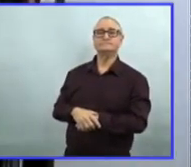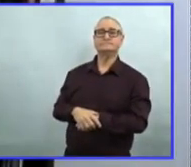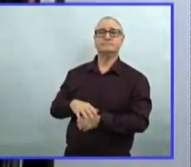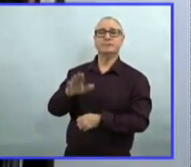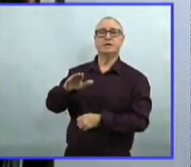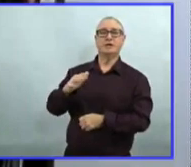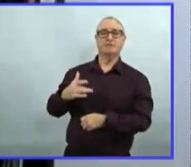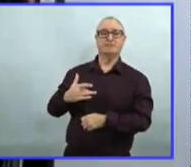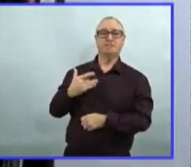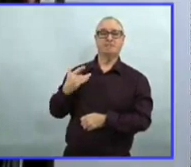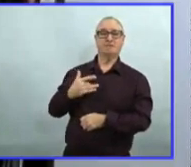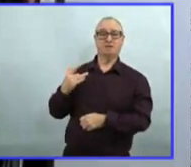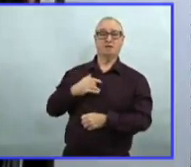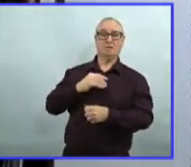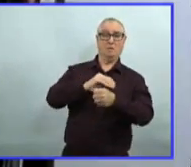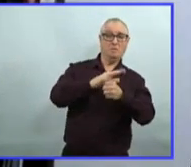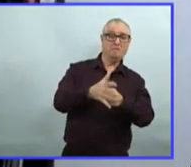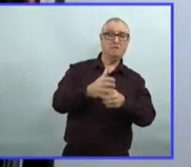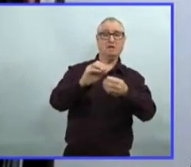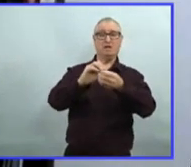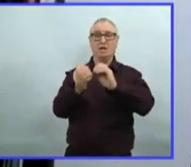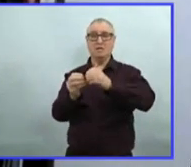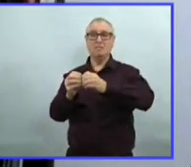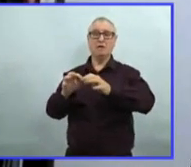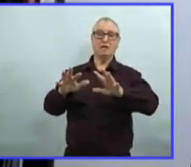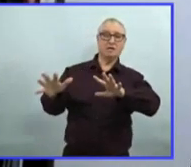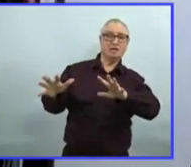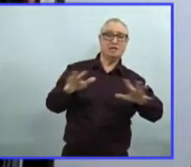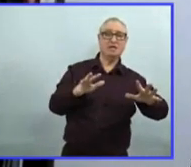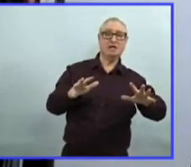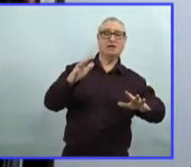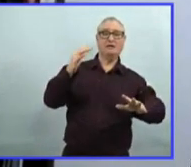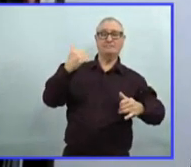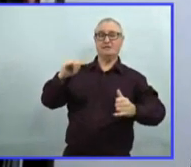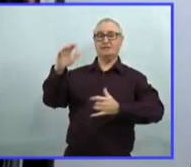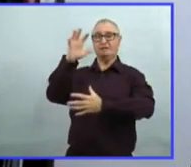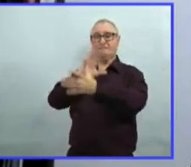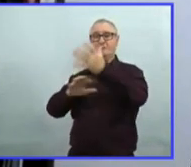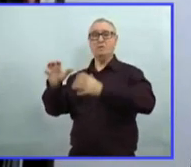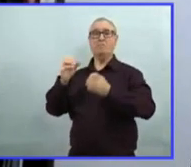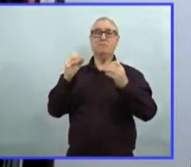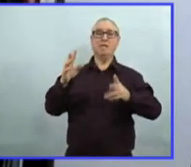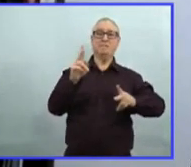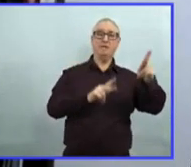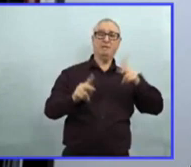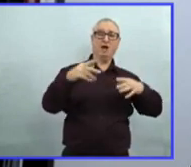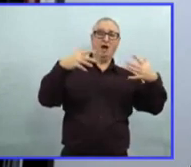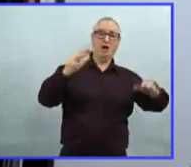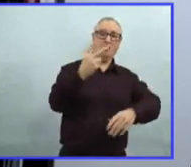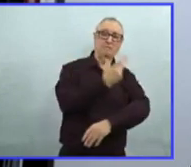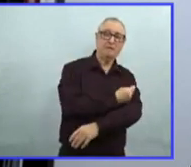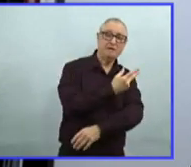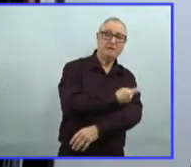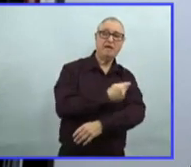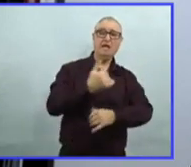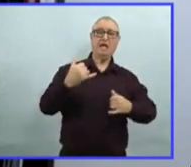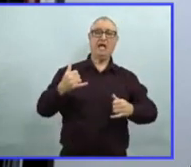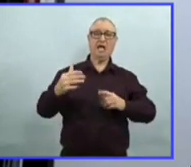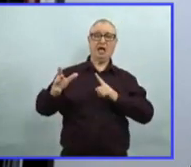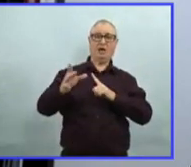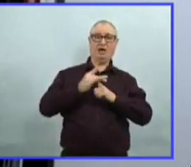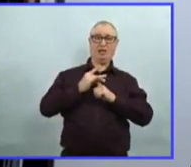that many vaccinated people are being infected with the COVID-19 at the moment?